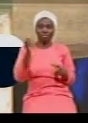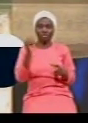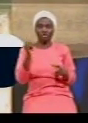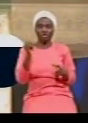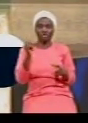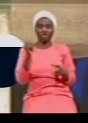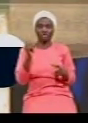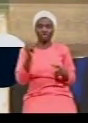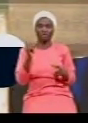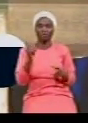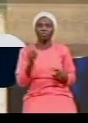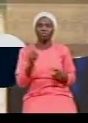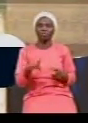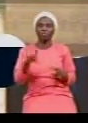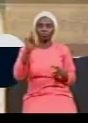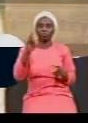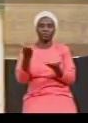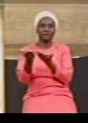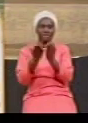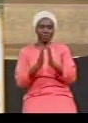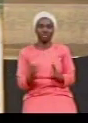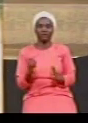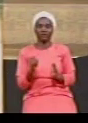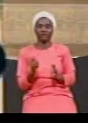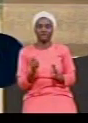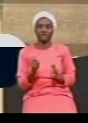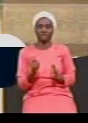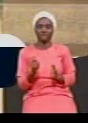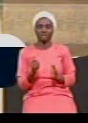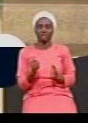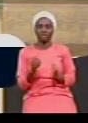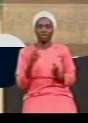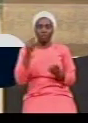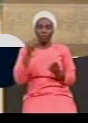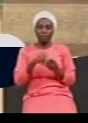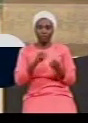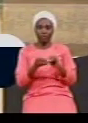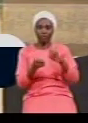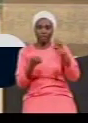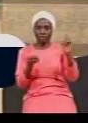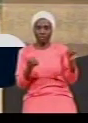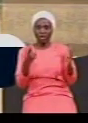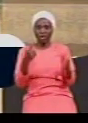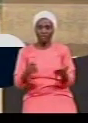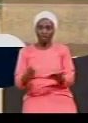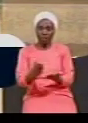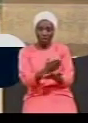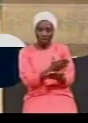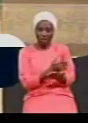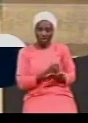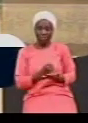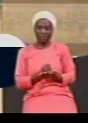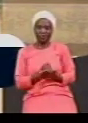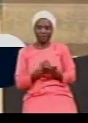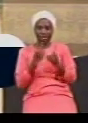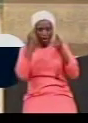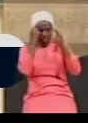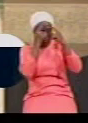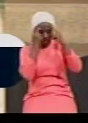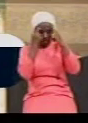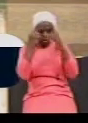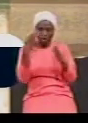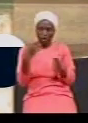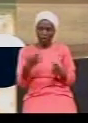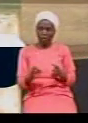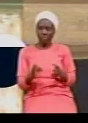Number one, the collective consideration of their great commission. Their